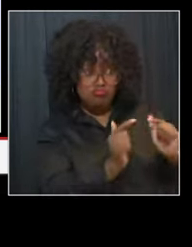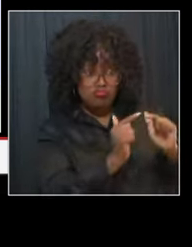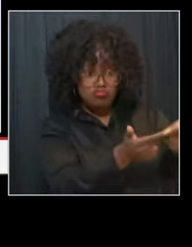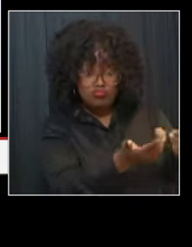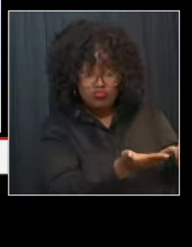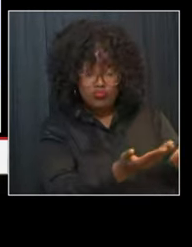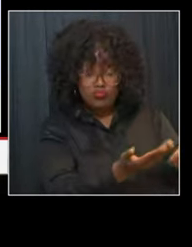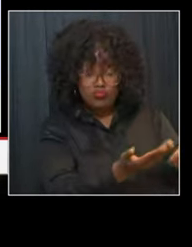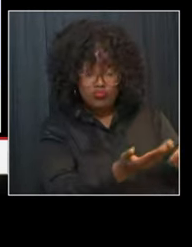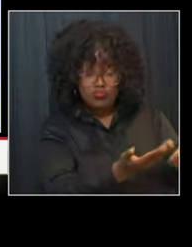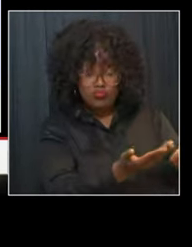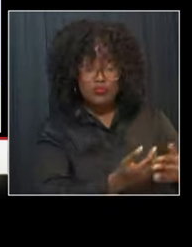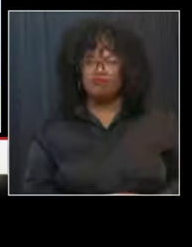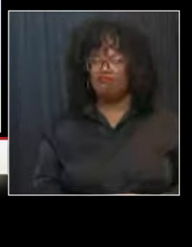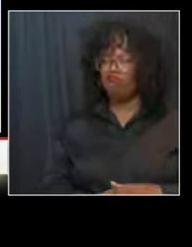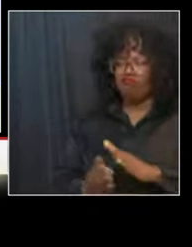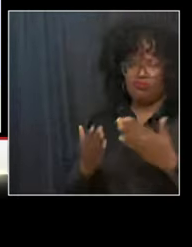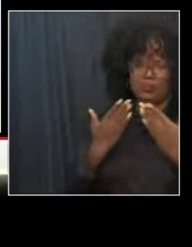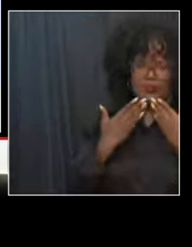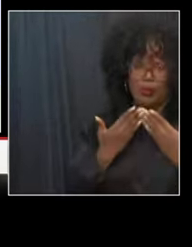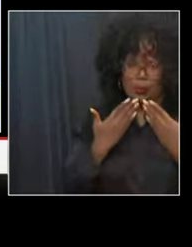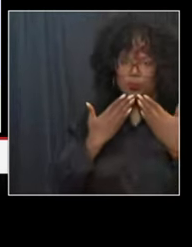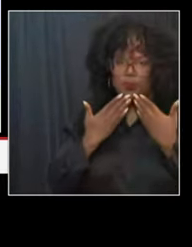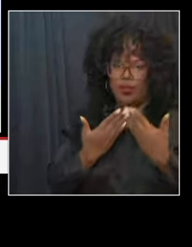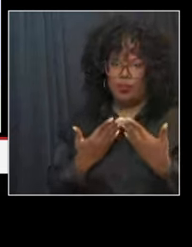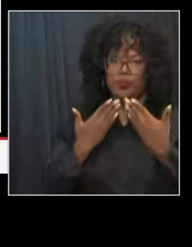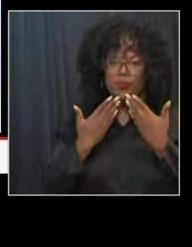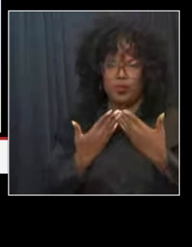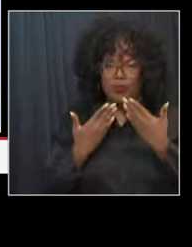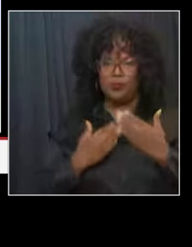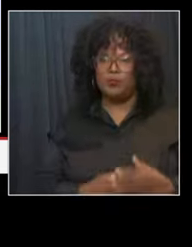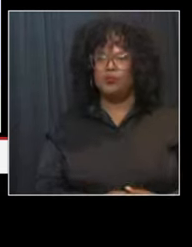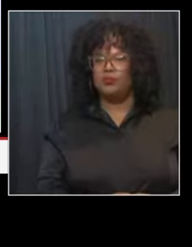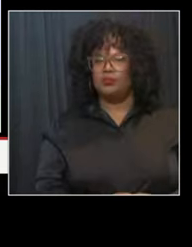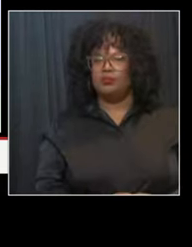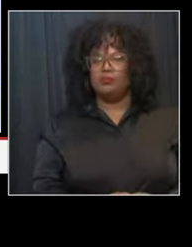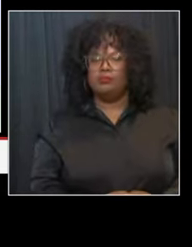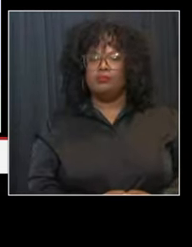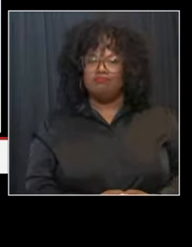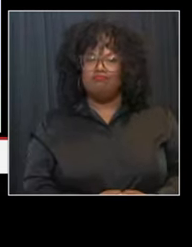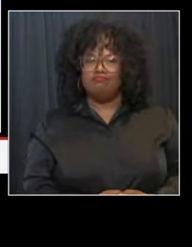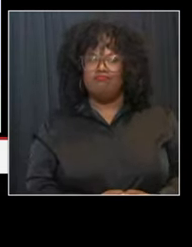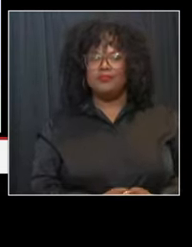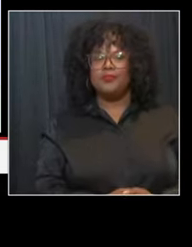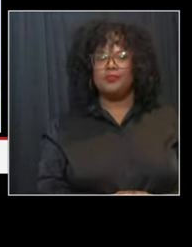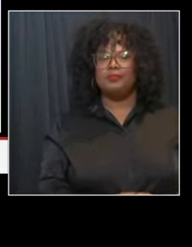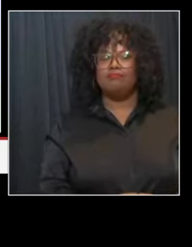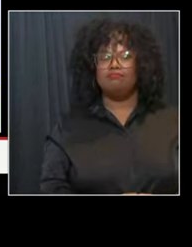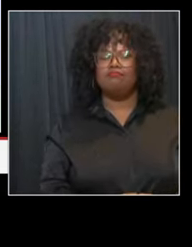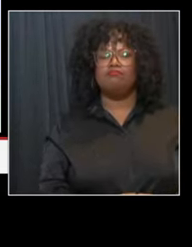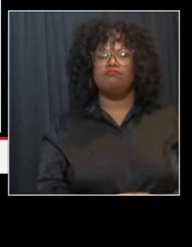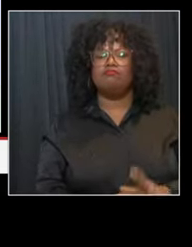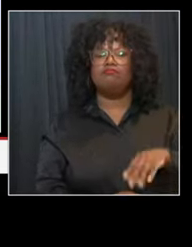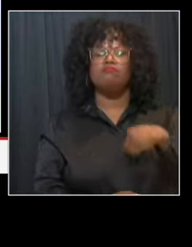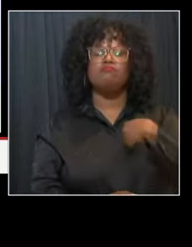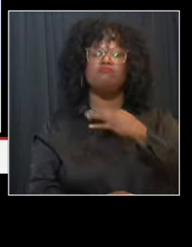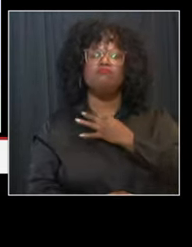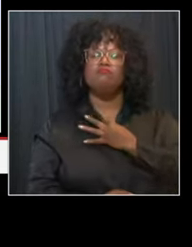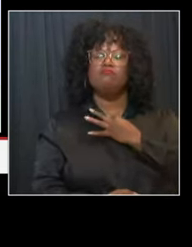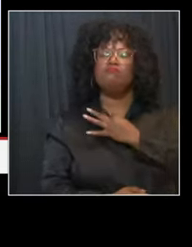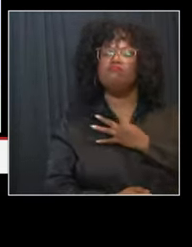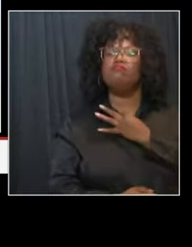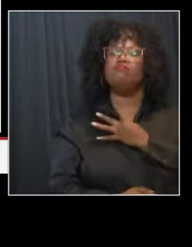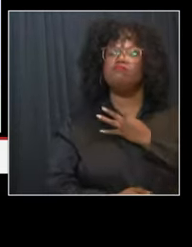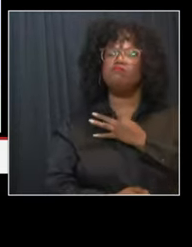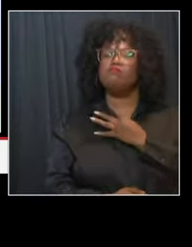Thank you very much. I think we'll all be very curious to see what are the cuts that you deemed are